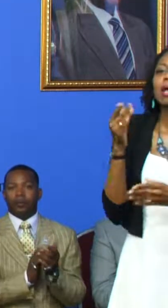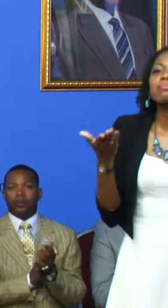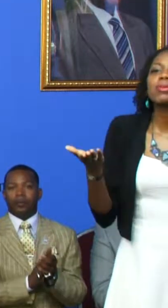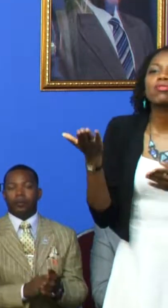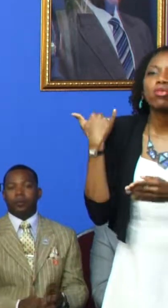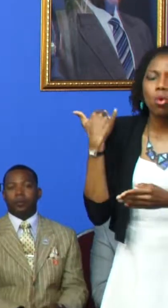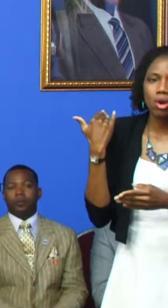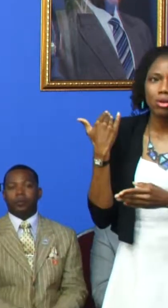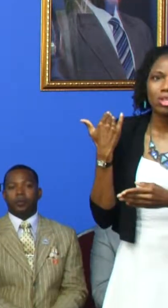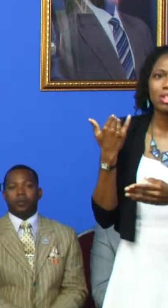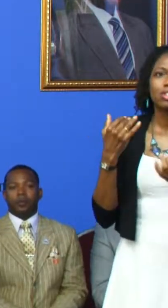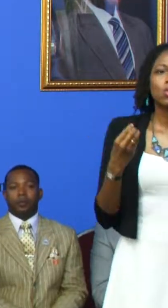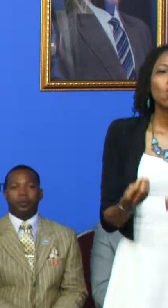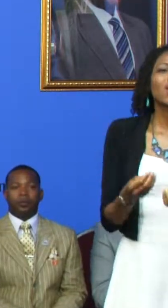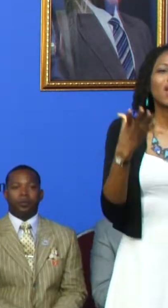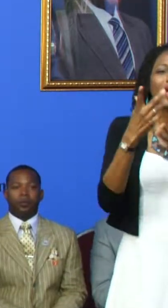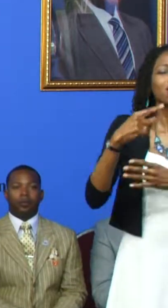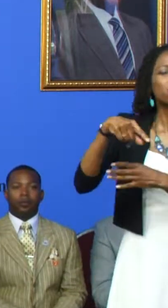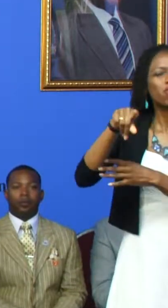So a lot of y'all